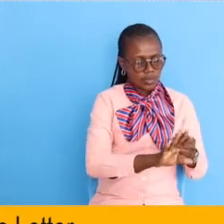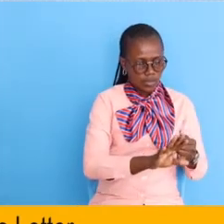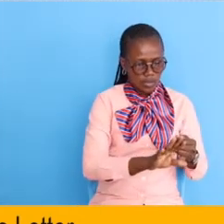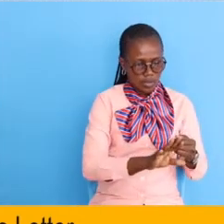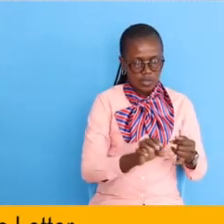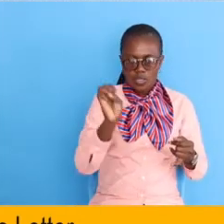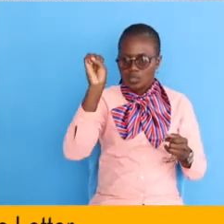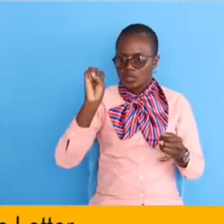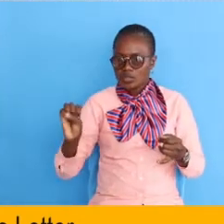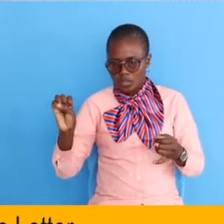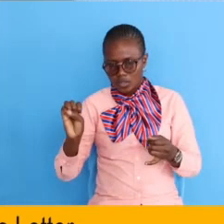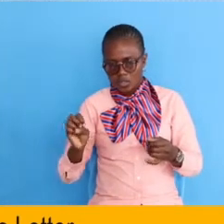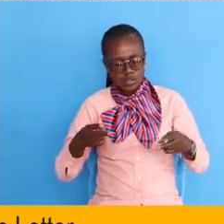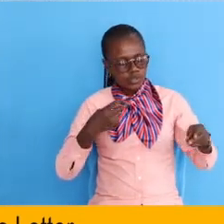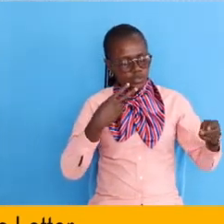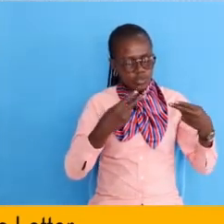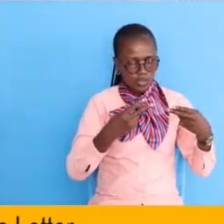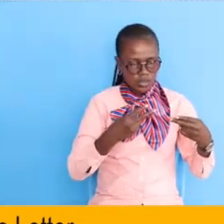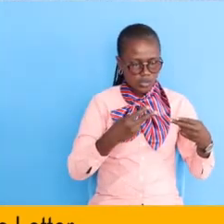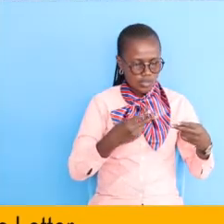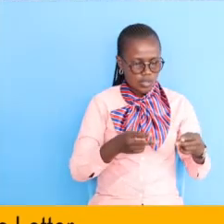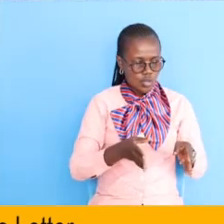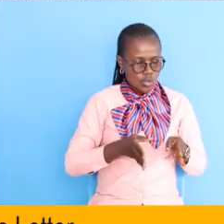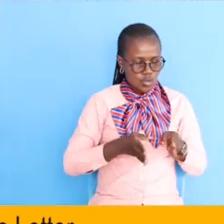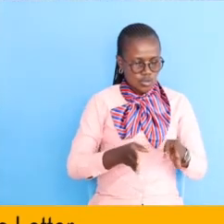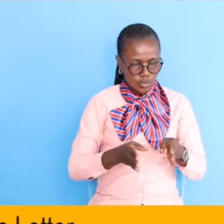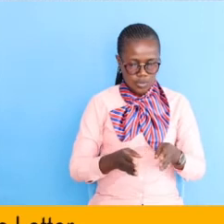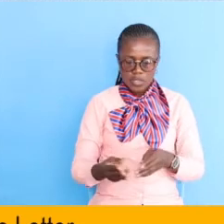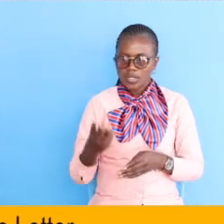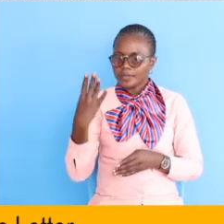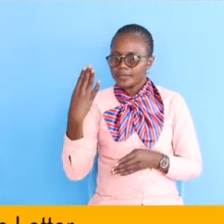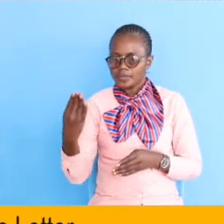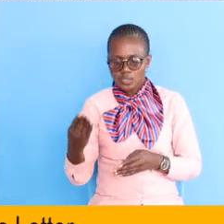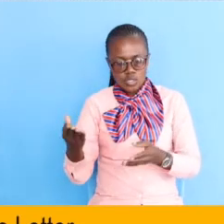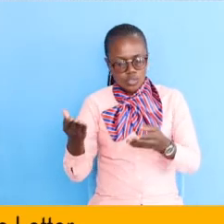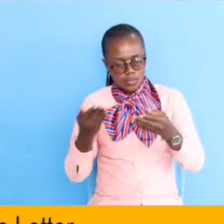Hotel. The 4 rooms you requested from